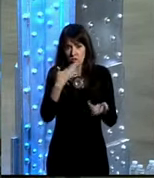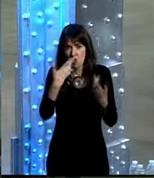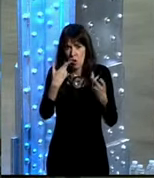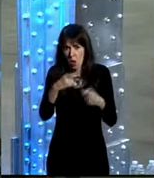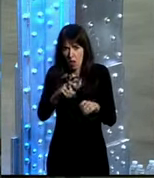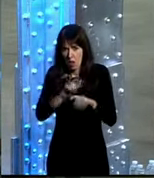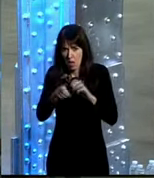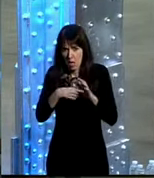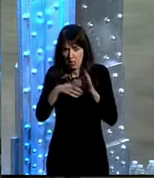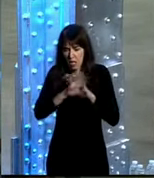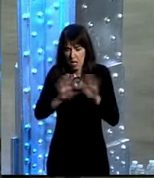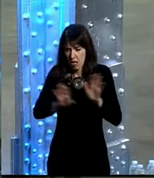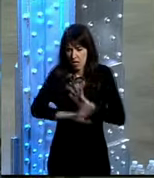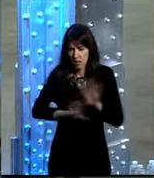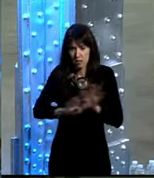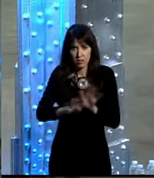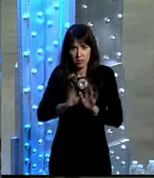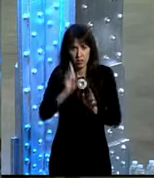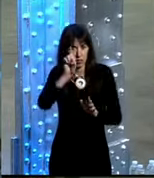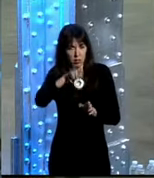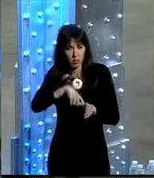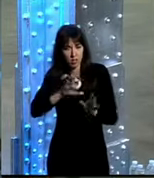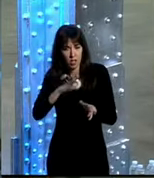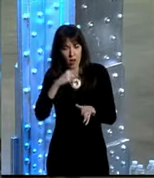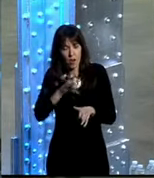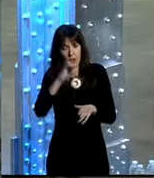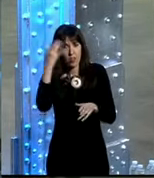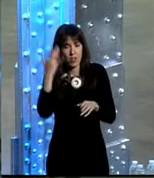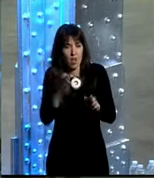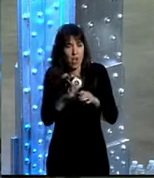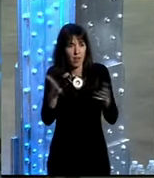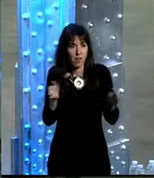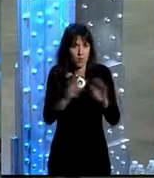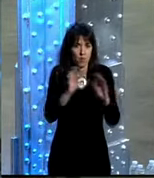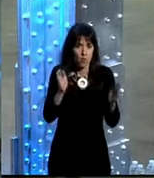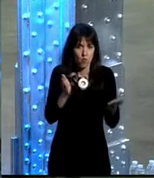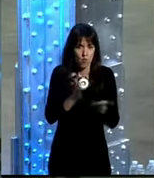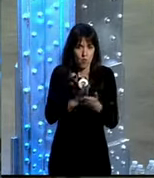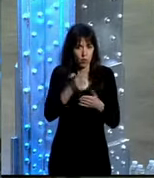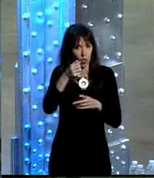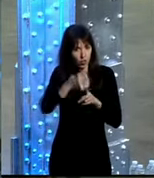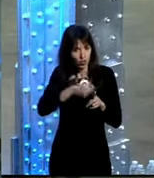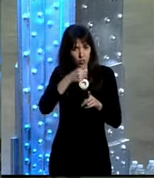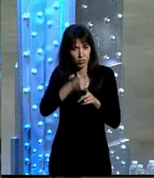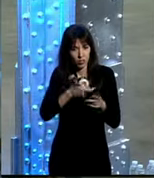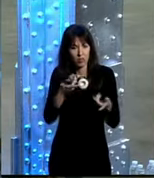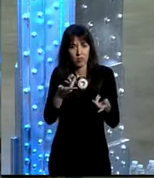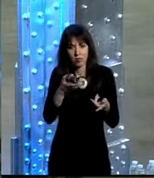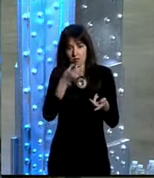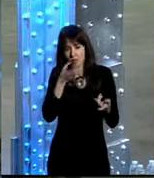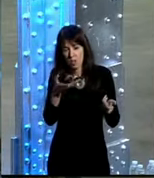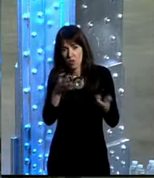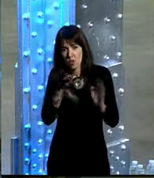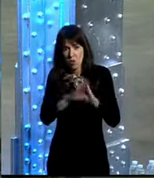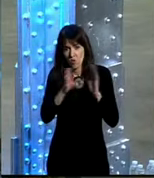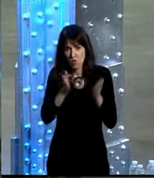it. And so, you know, at the moment there's this idea of persistent worlds where you go back, the world sort of keep changing and moving, and